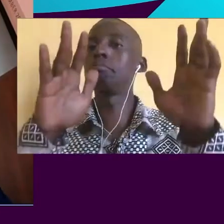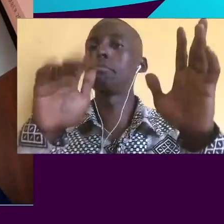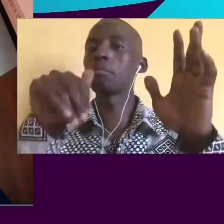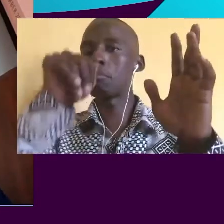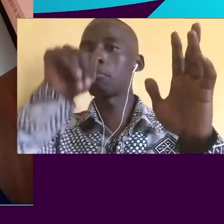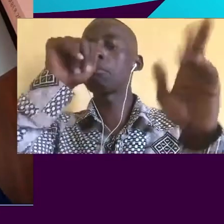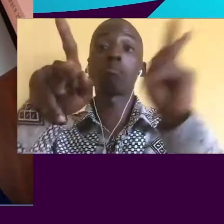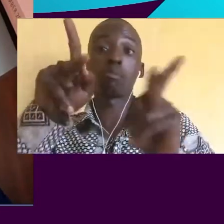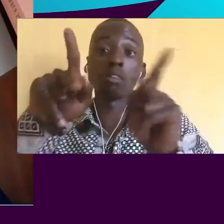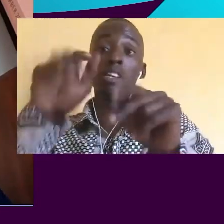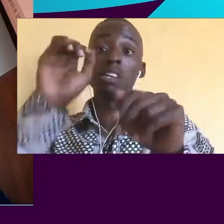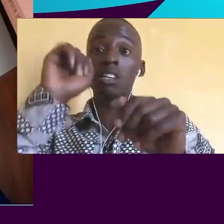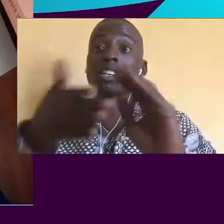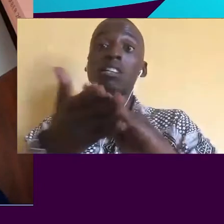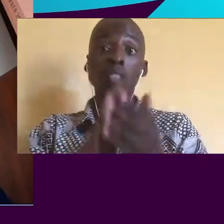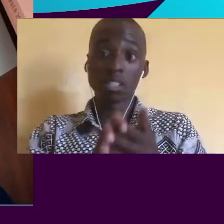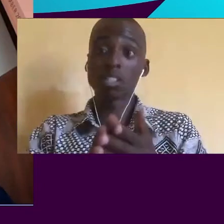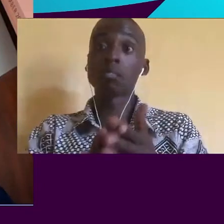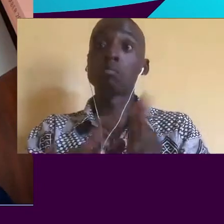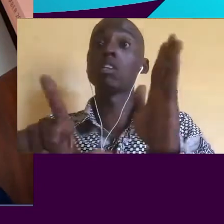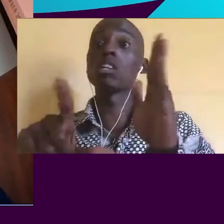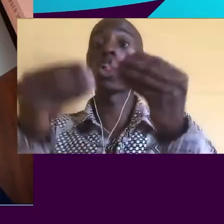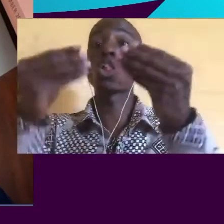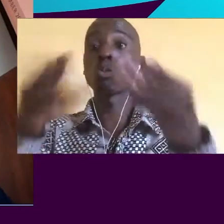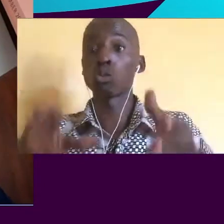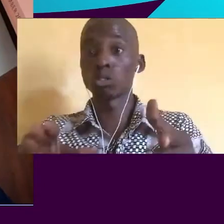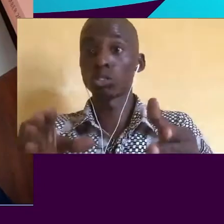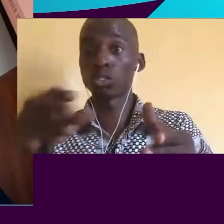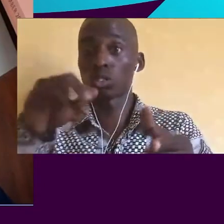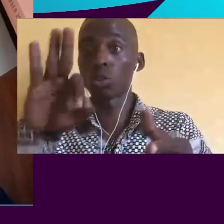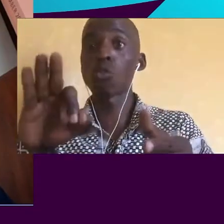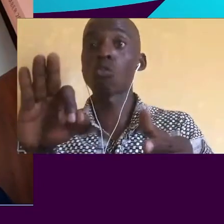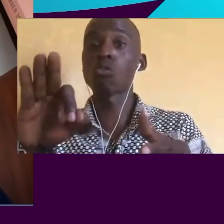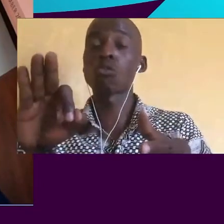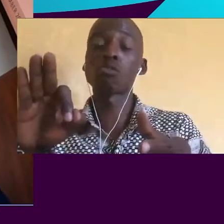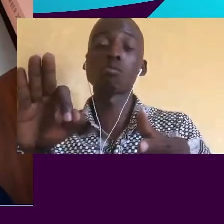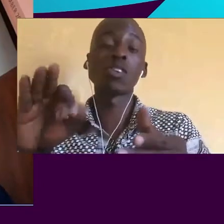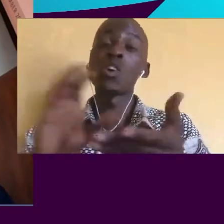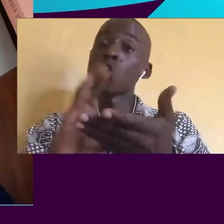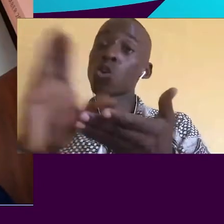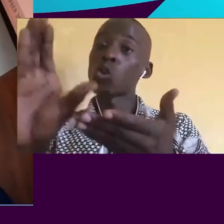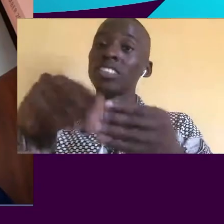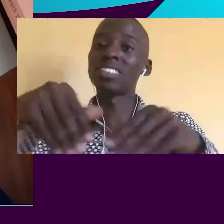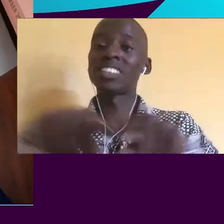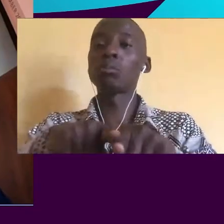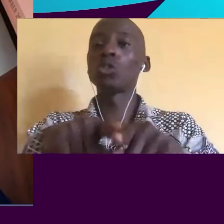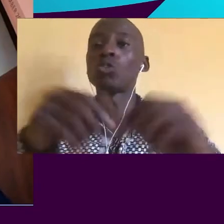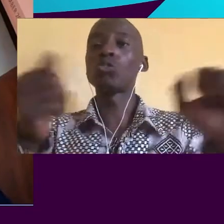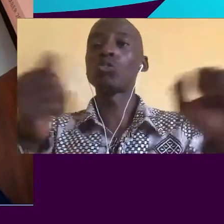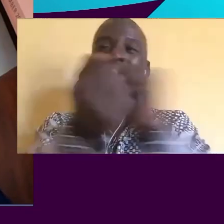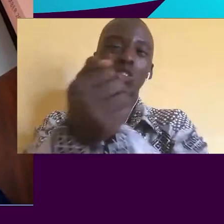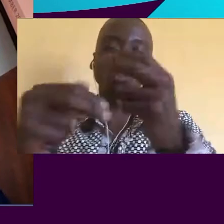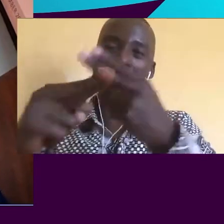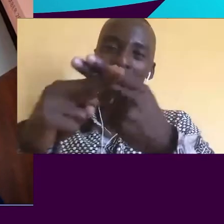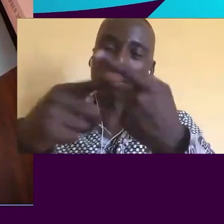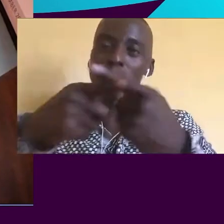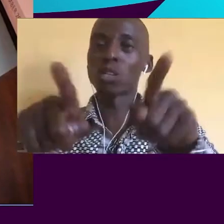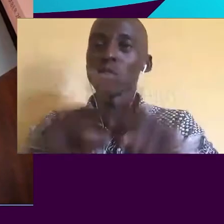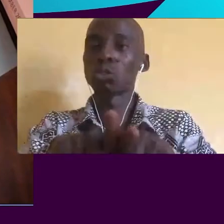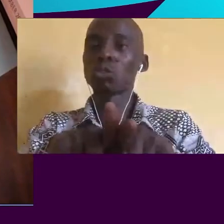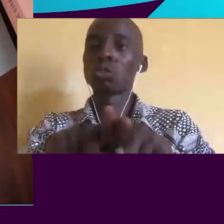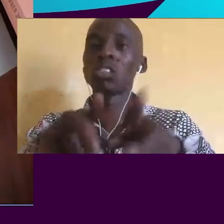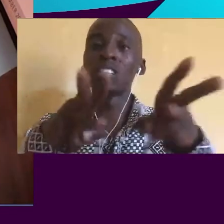come up with lots of costs in terms of repetition, but also in terms of the